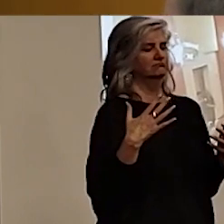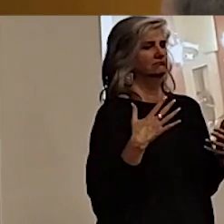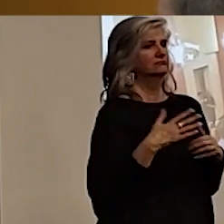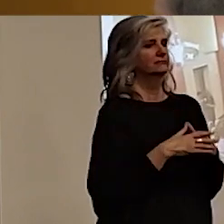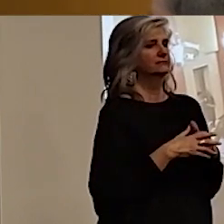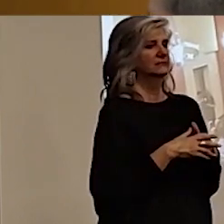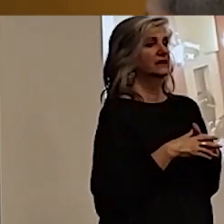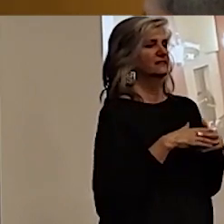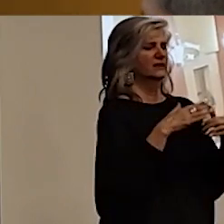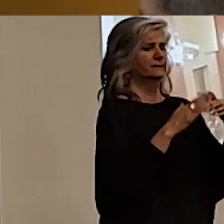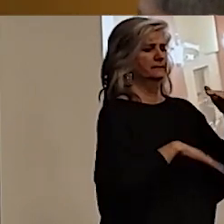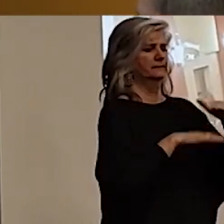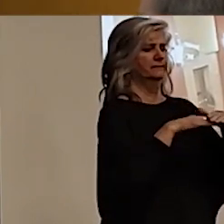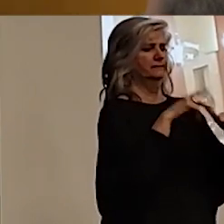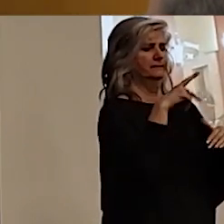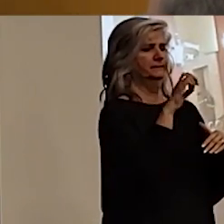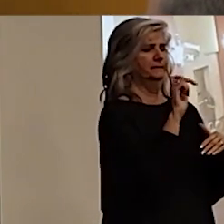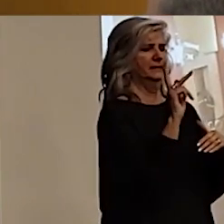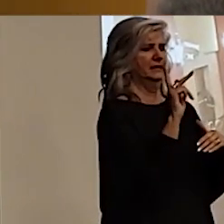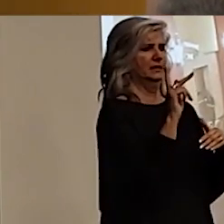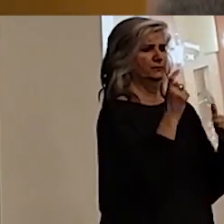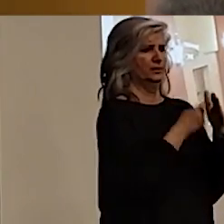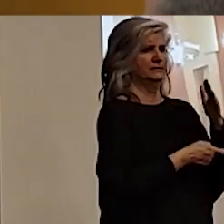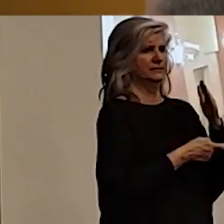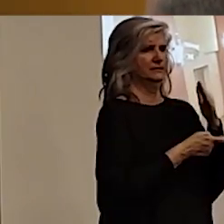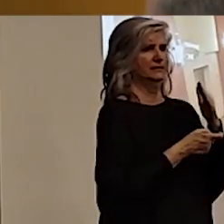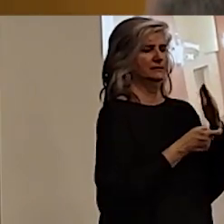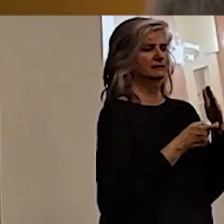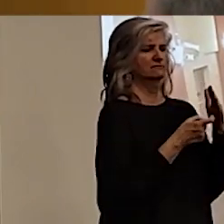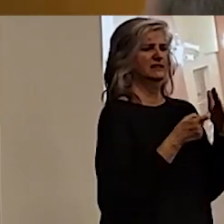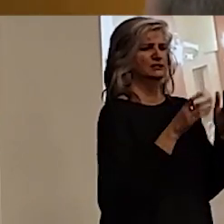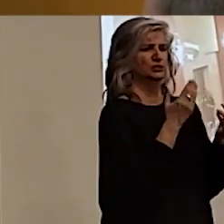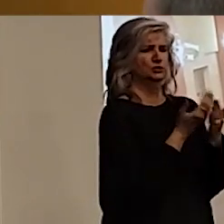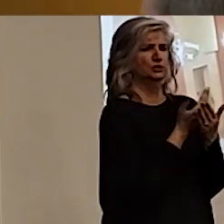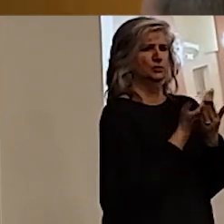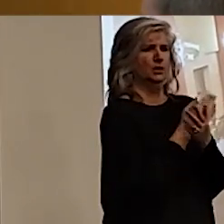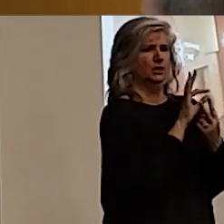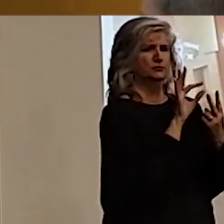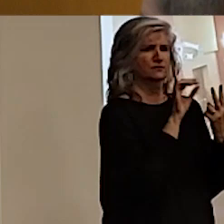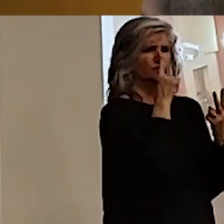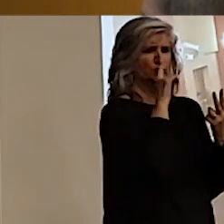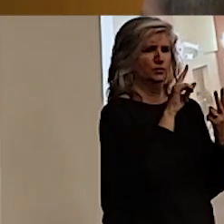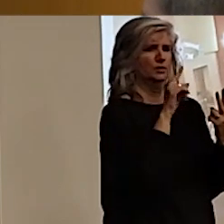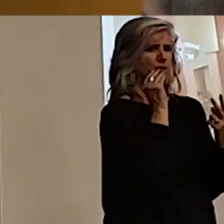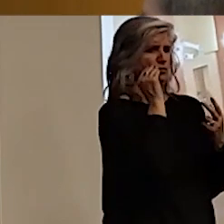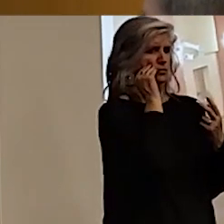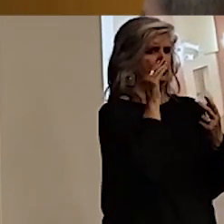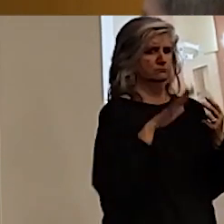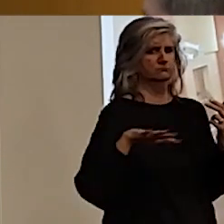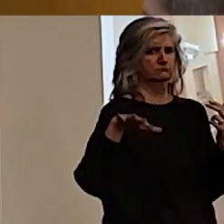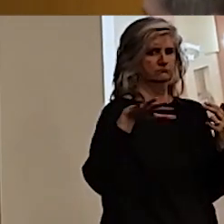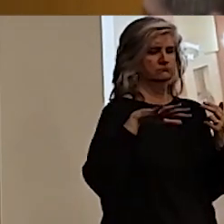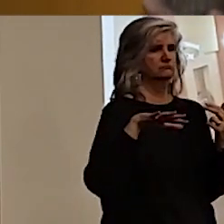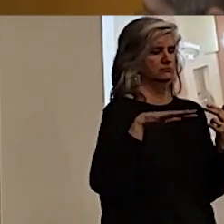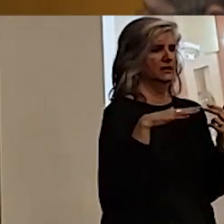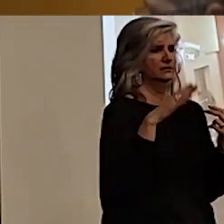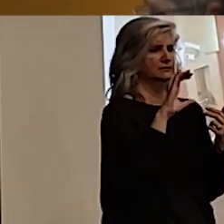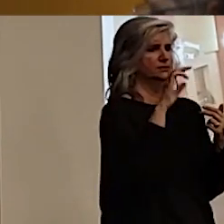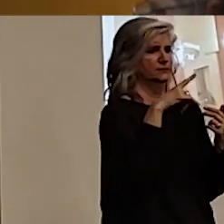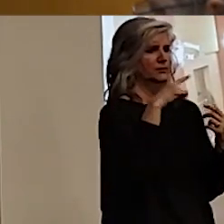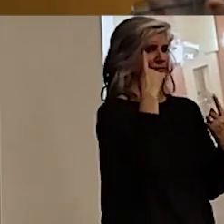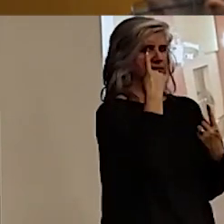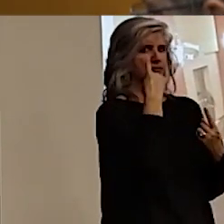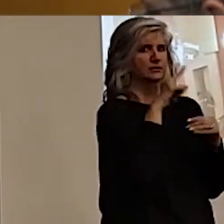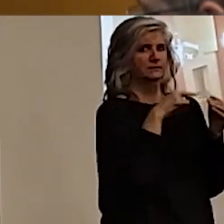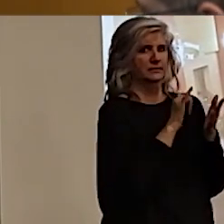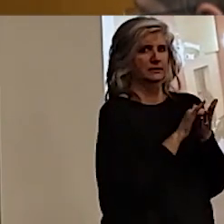program. That is a potential new option for residential customers that CenterPoint is considering.